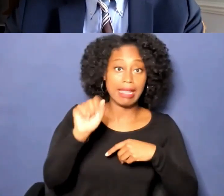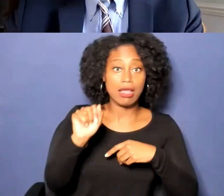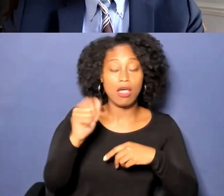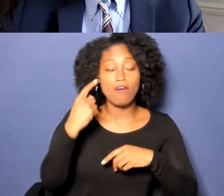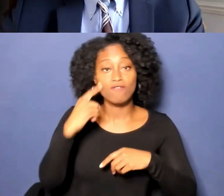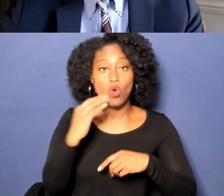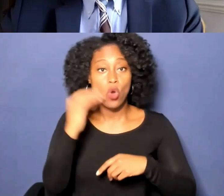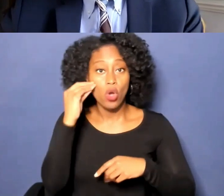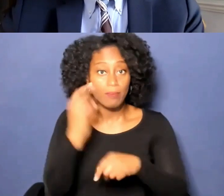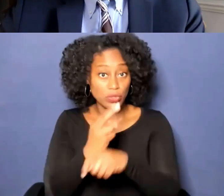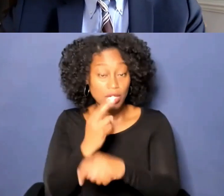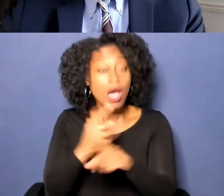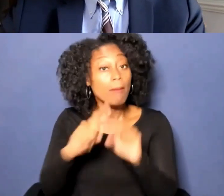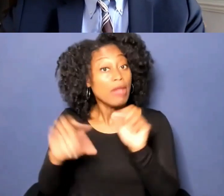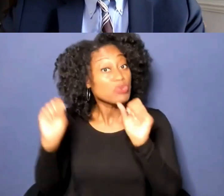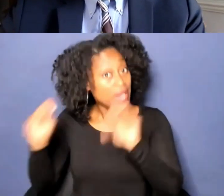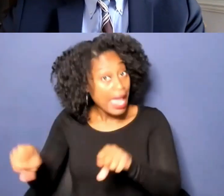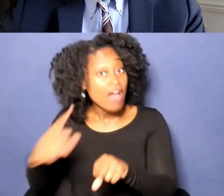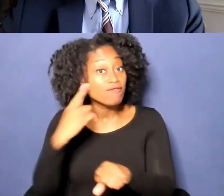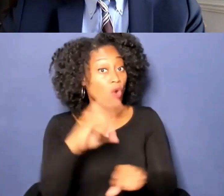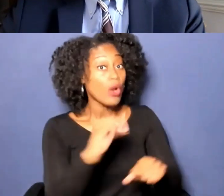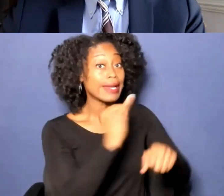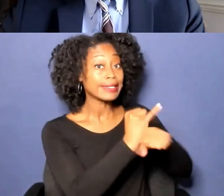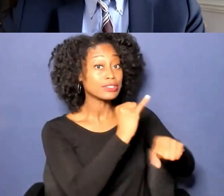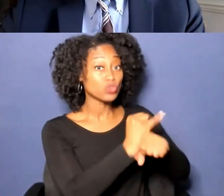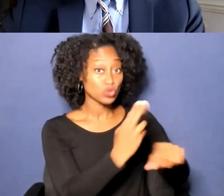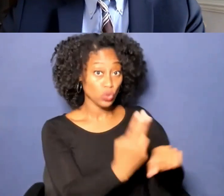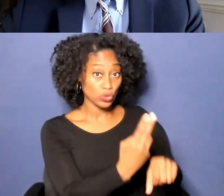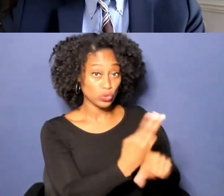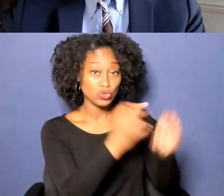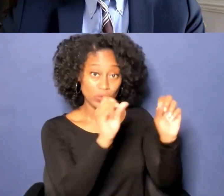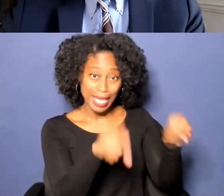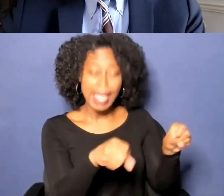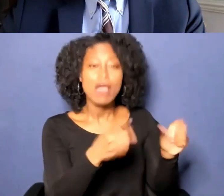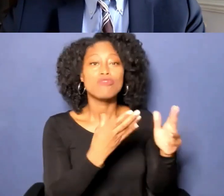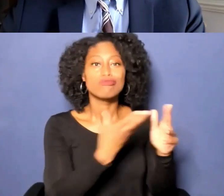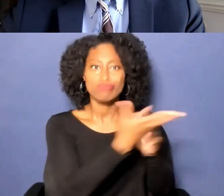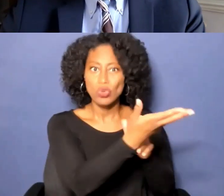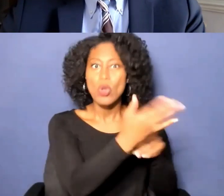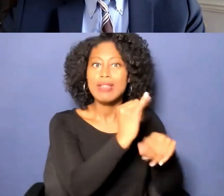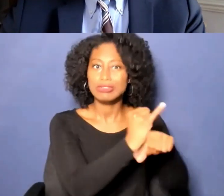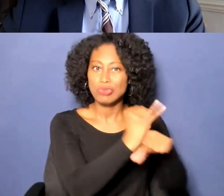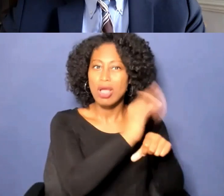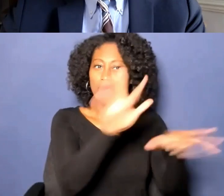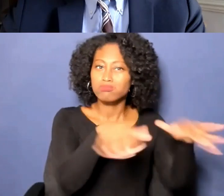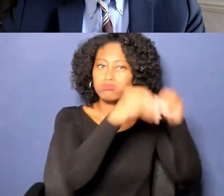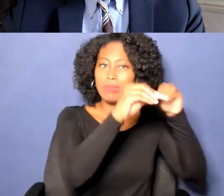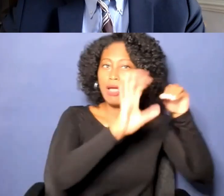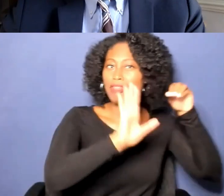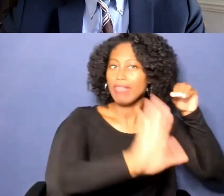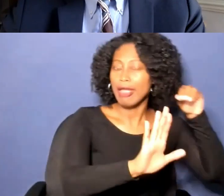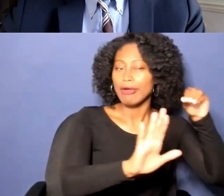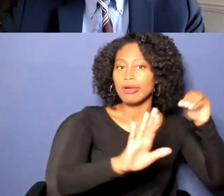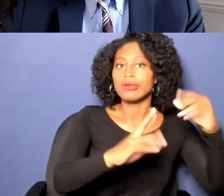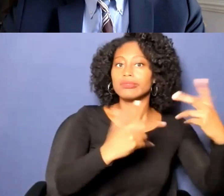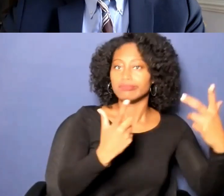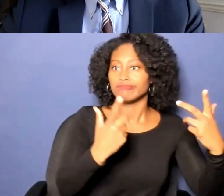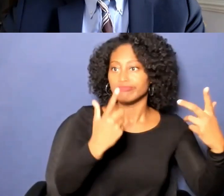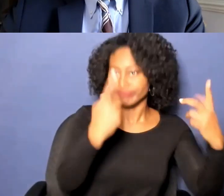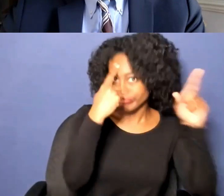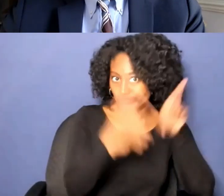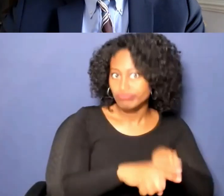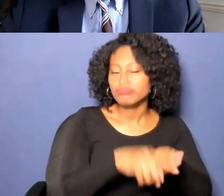for institutional use. But most of the restricted data sets that are